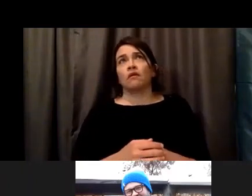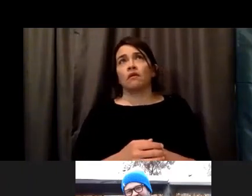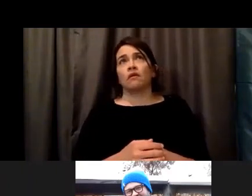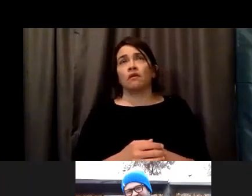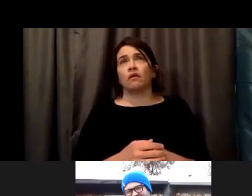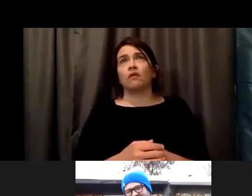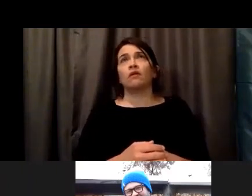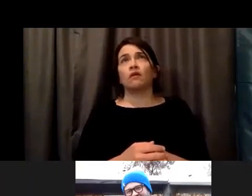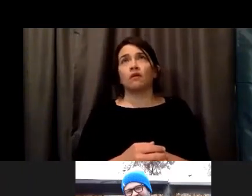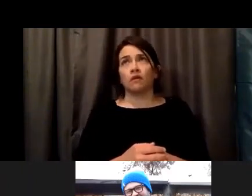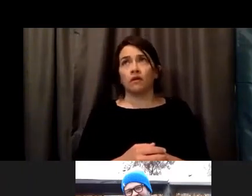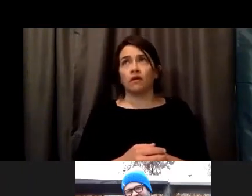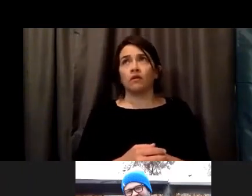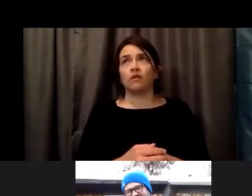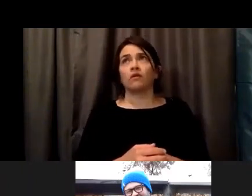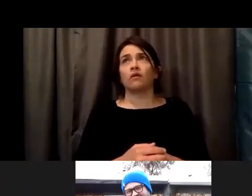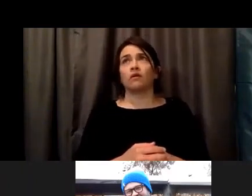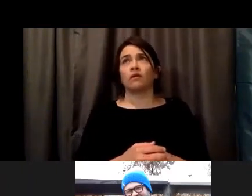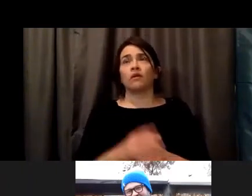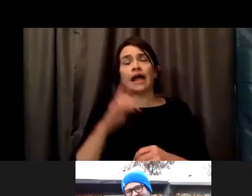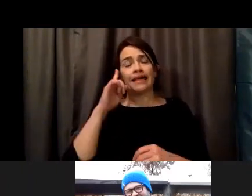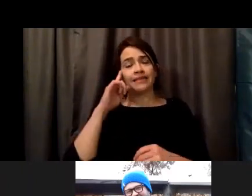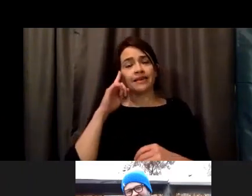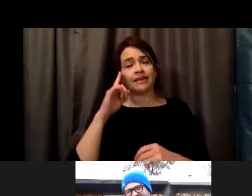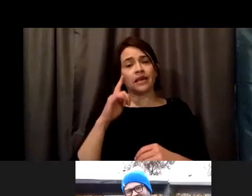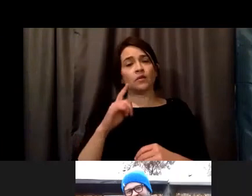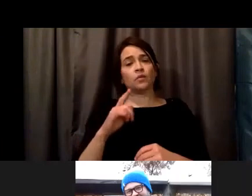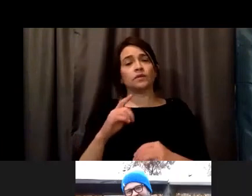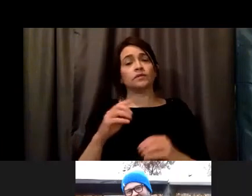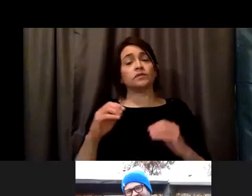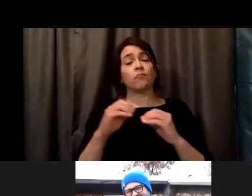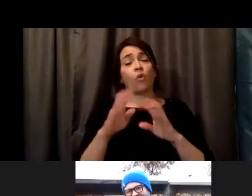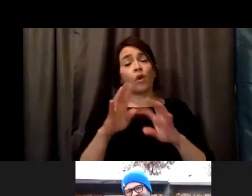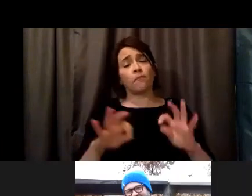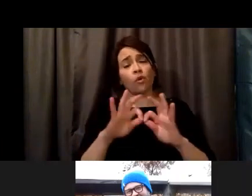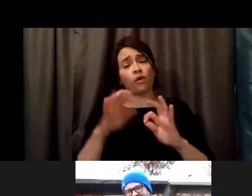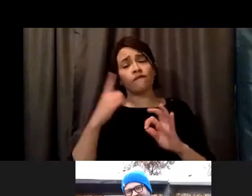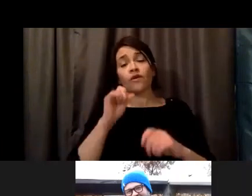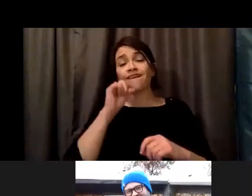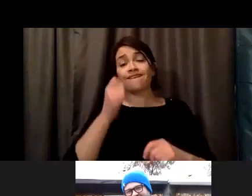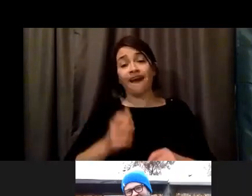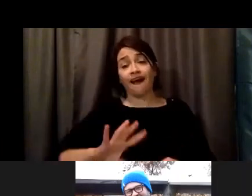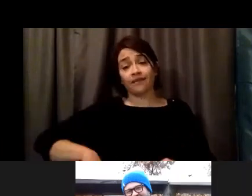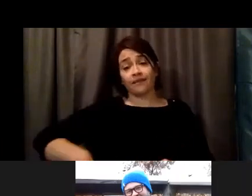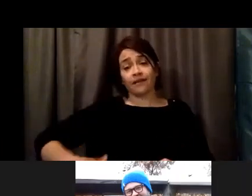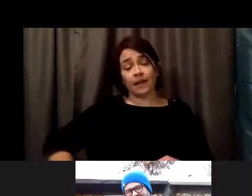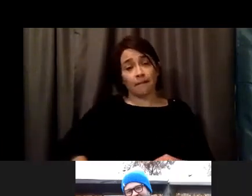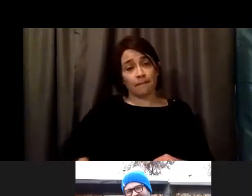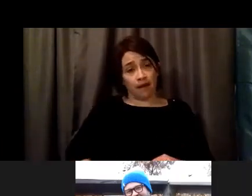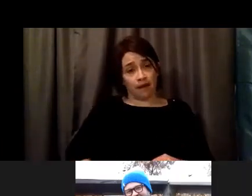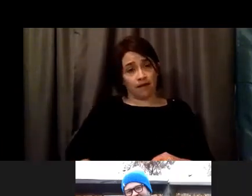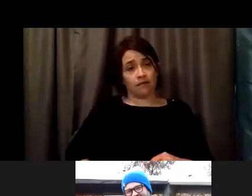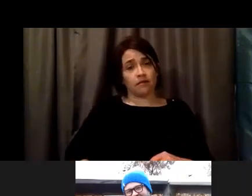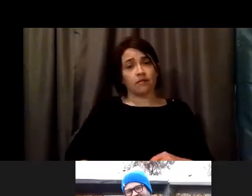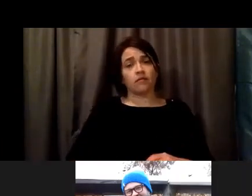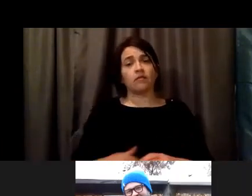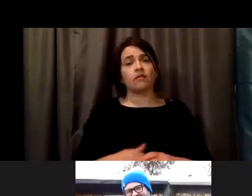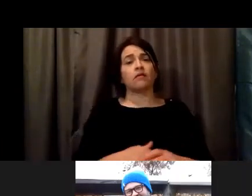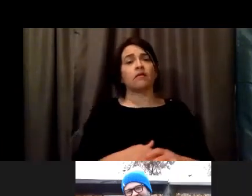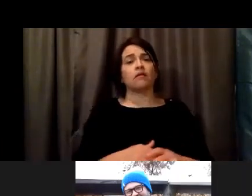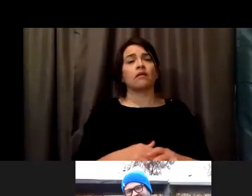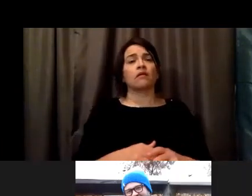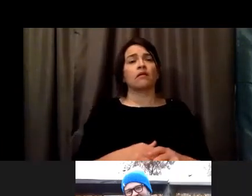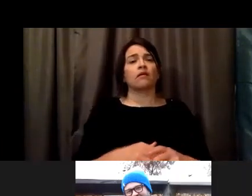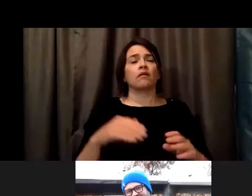important, I think, for non-Khmer Cambodians than it was for the local